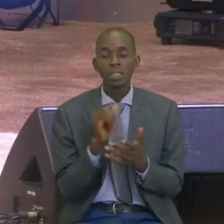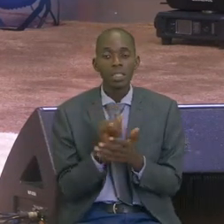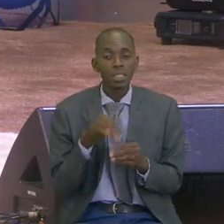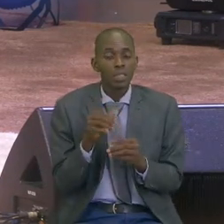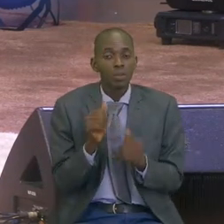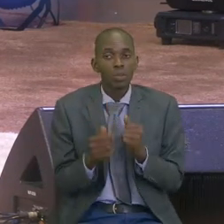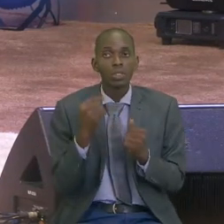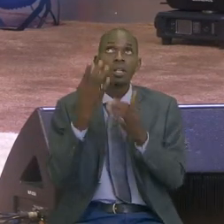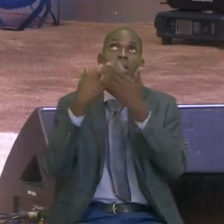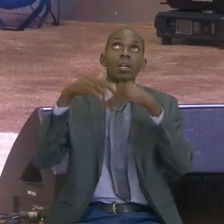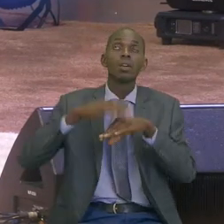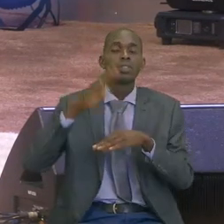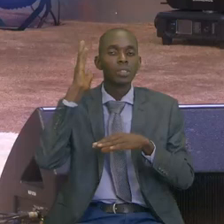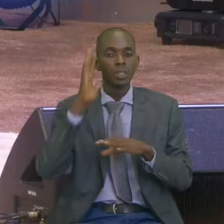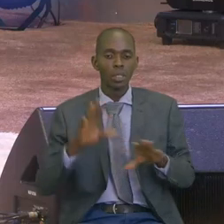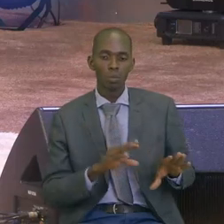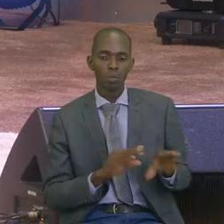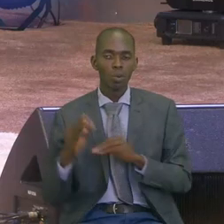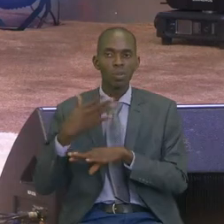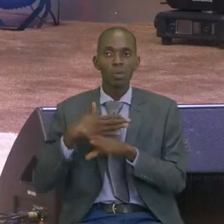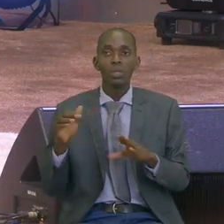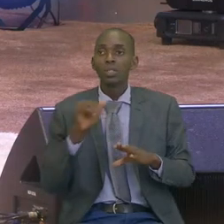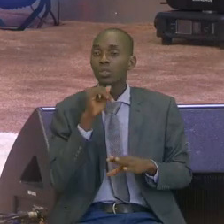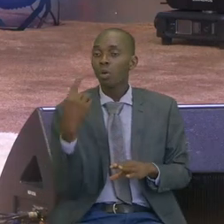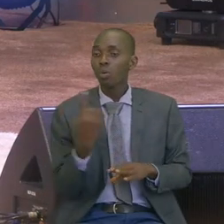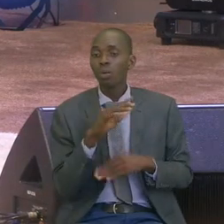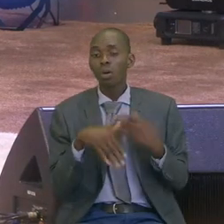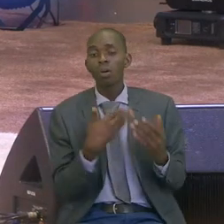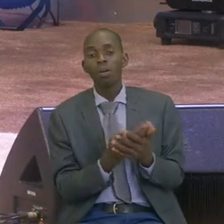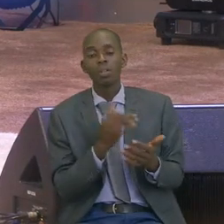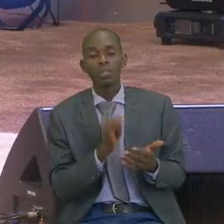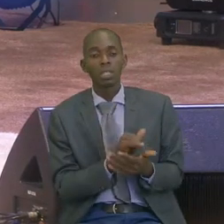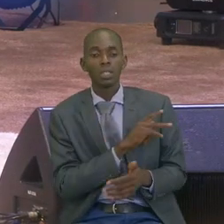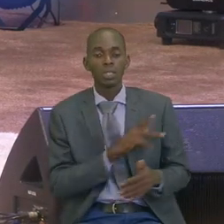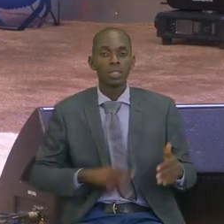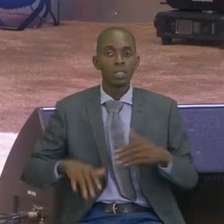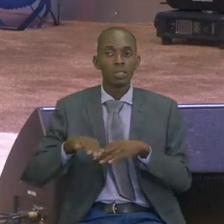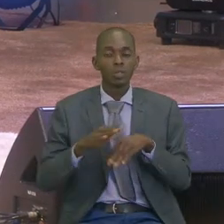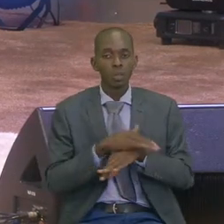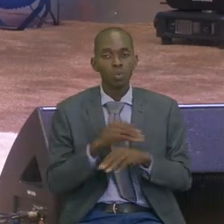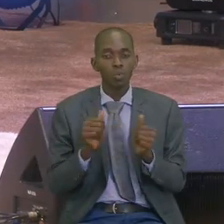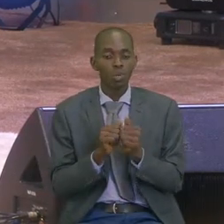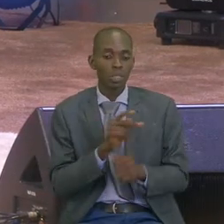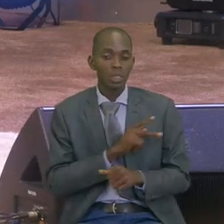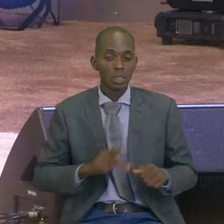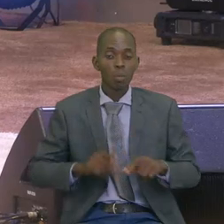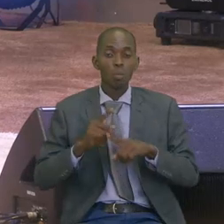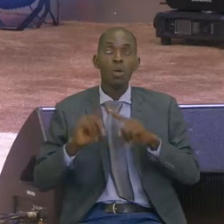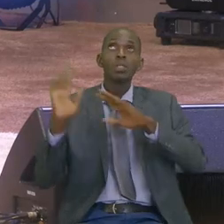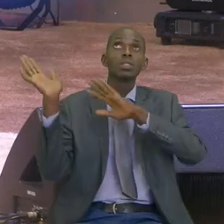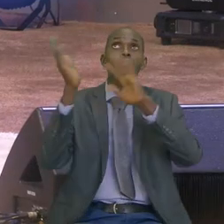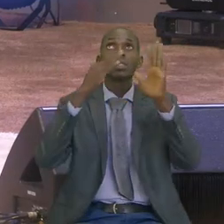the heaven shall pass away. Not only those kingdoms and not only those kings, even the sky, even the